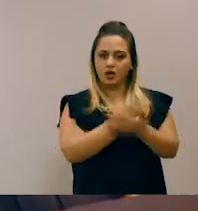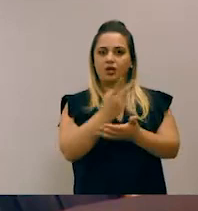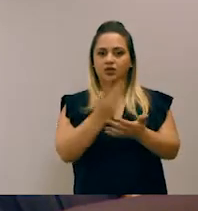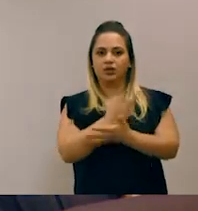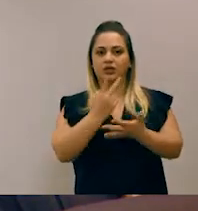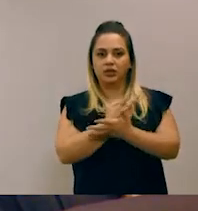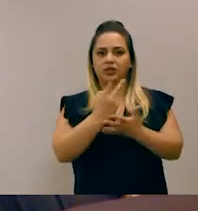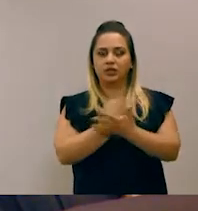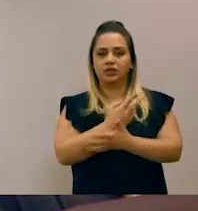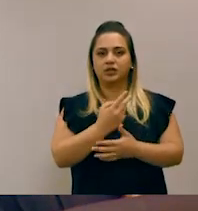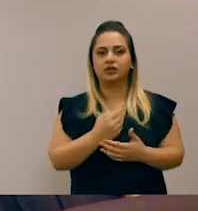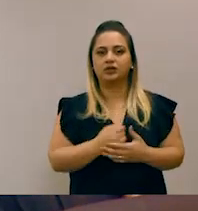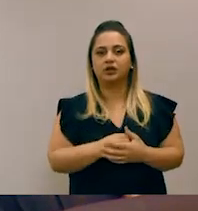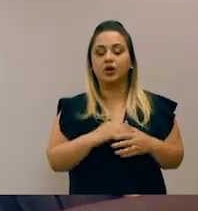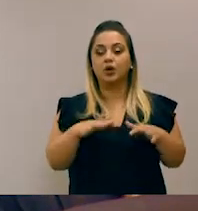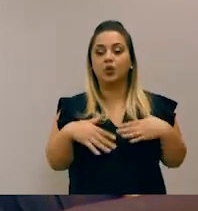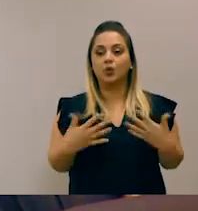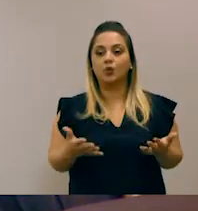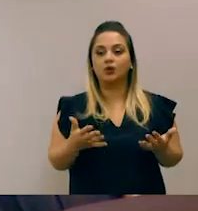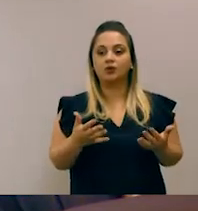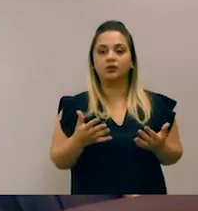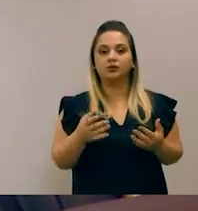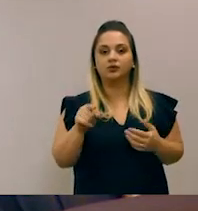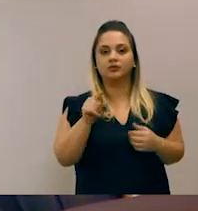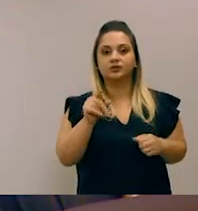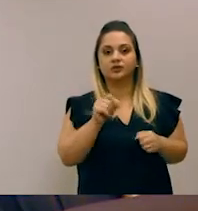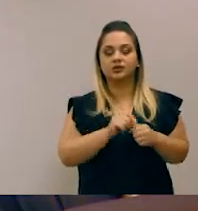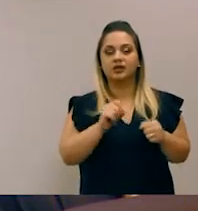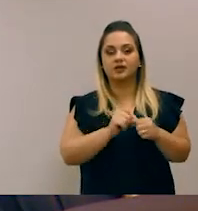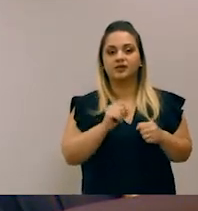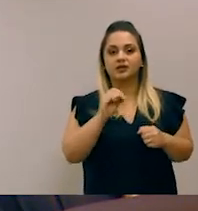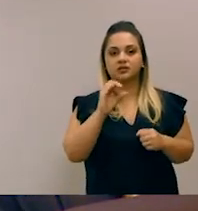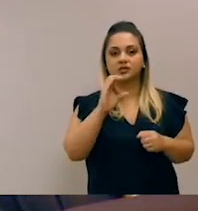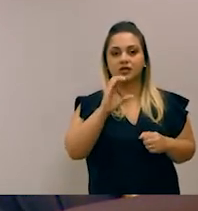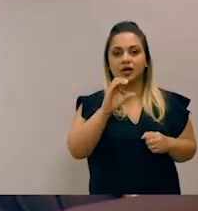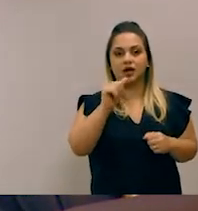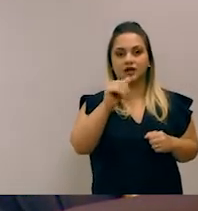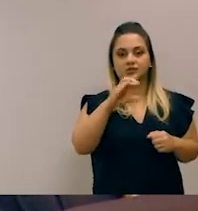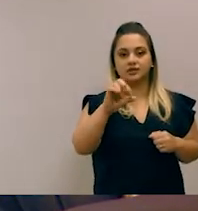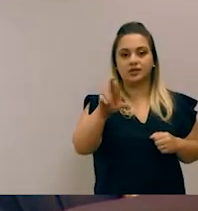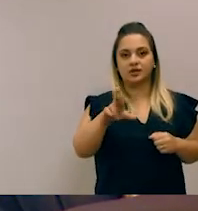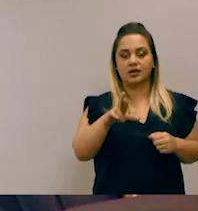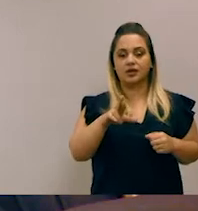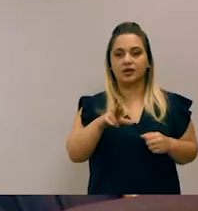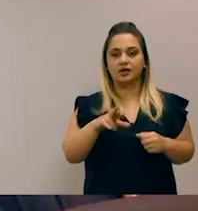salary hours wasted with this. How much of what you do